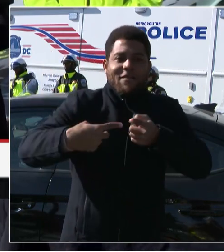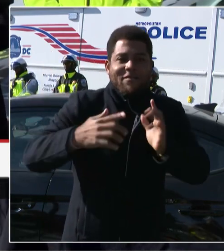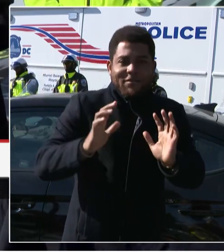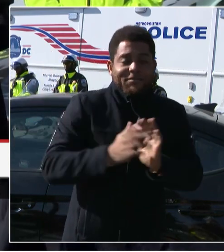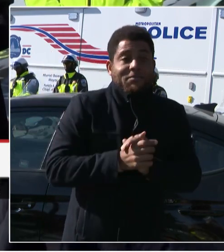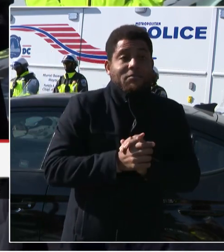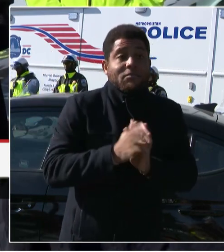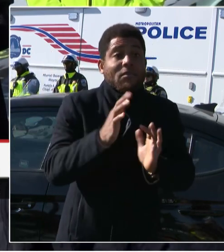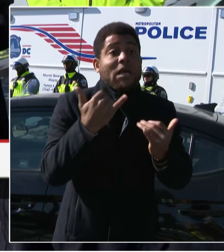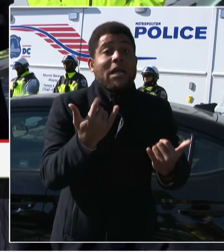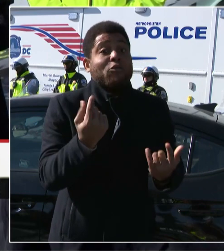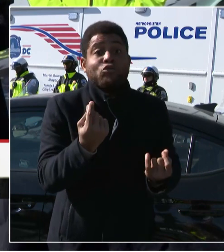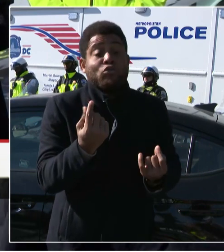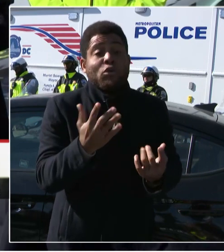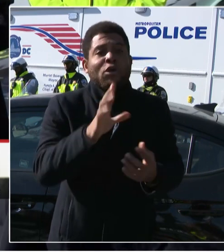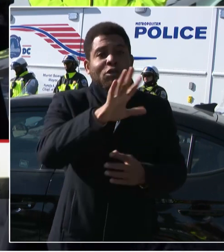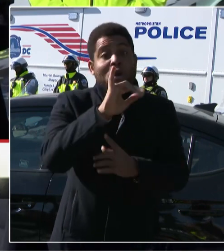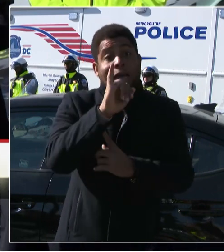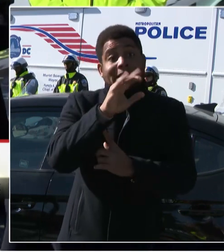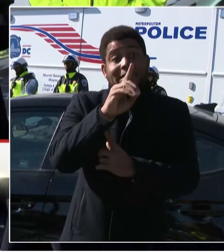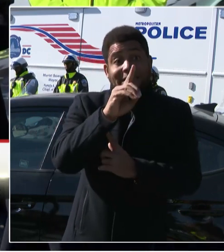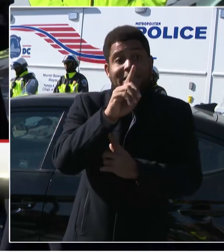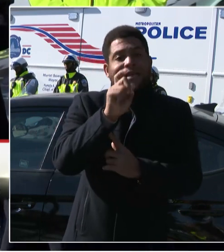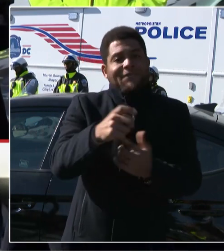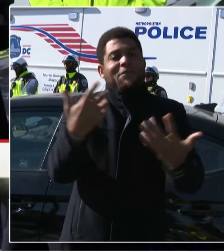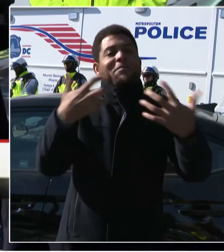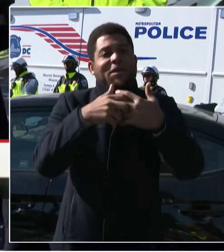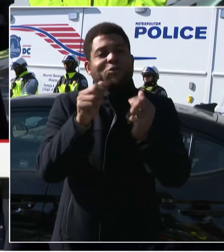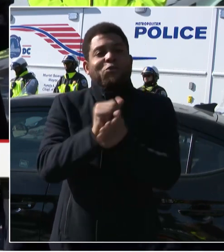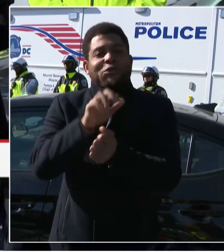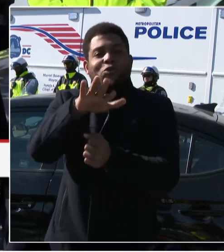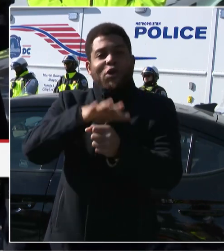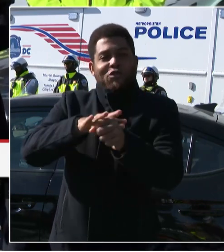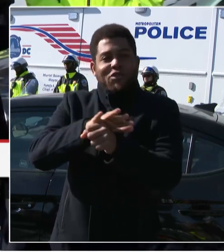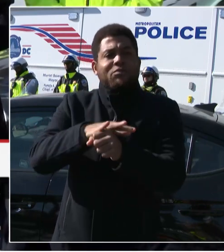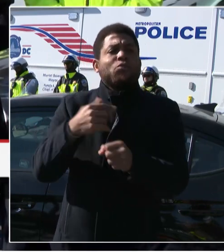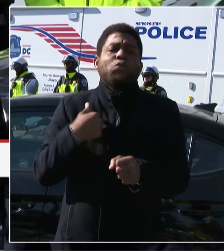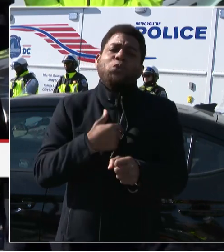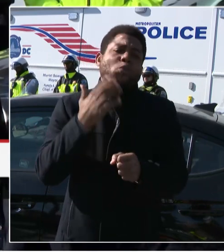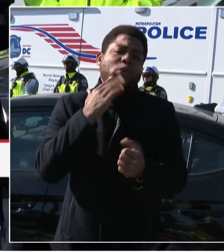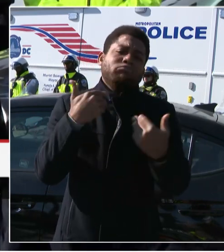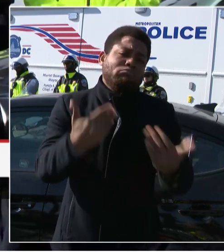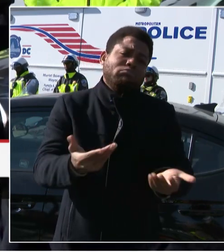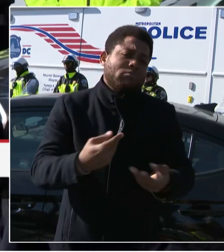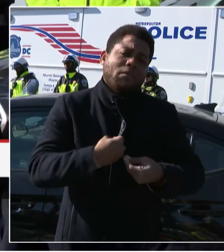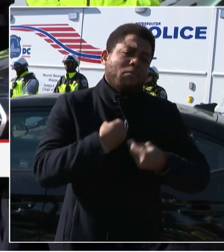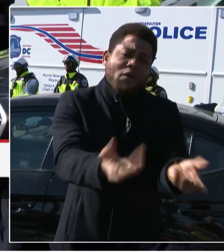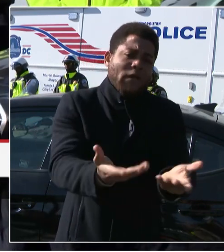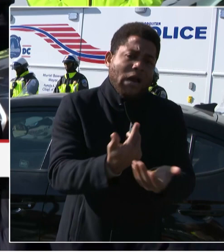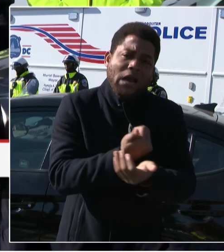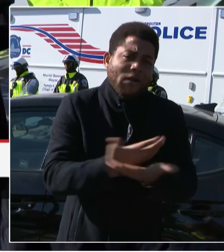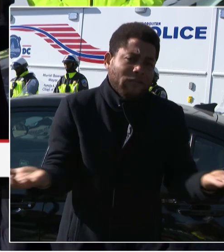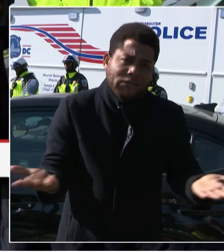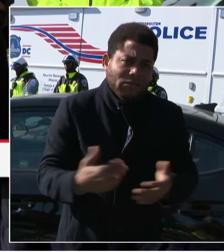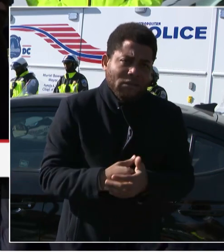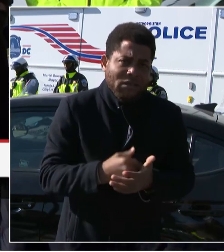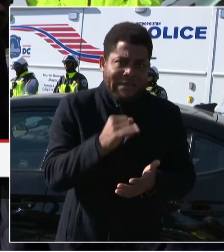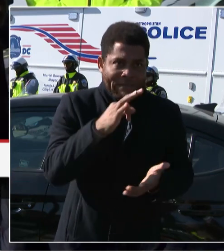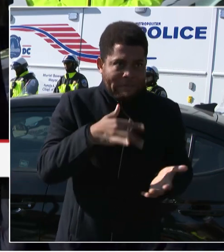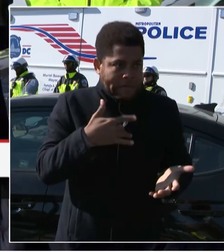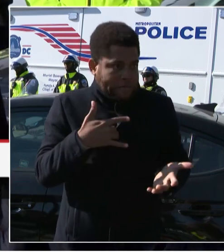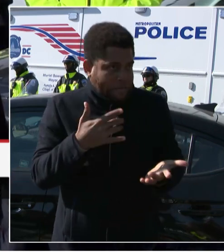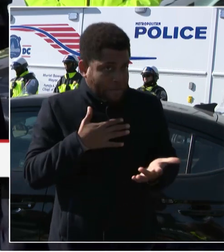to one of the 6 PSAs mentioned, and we will do the rest. If you are not sure what PSA you live in, please go